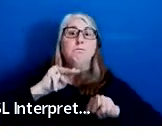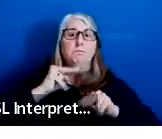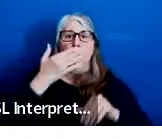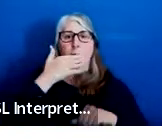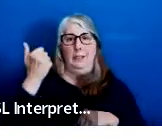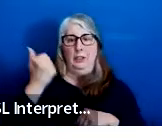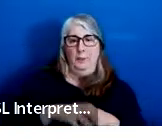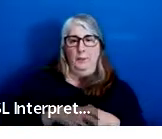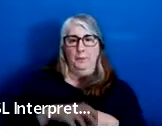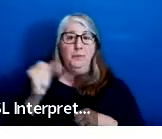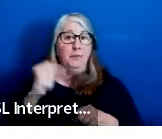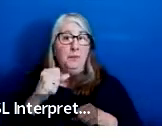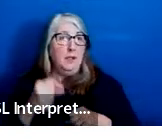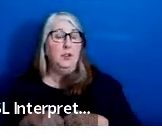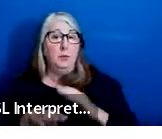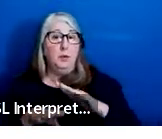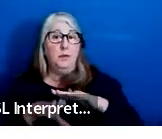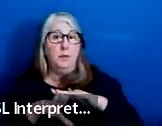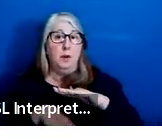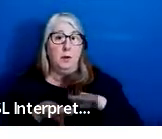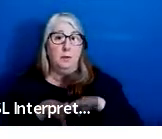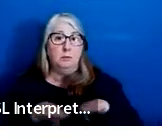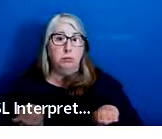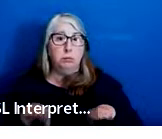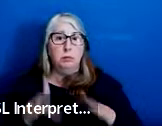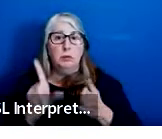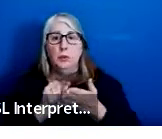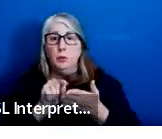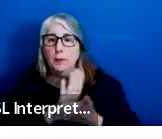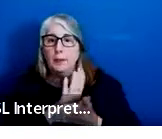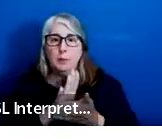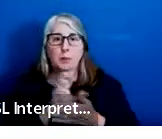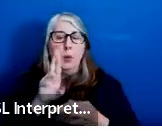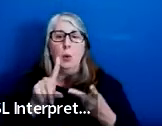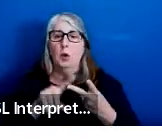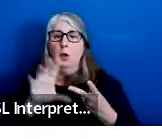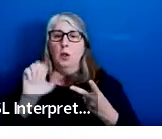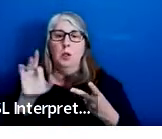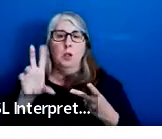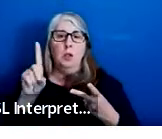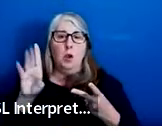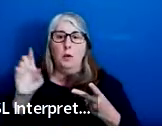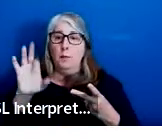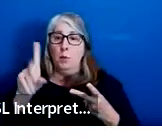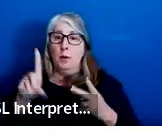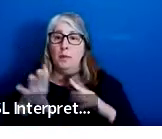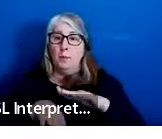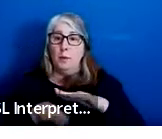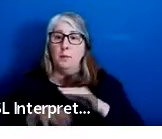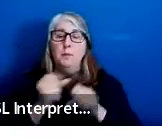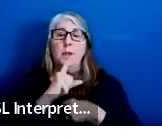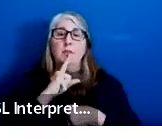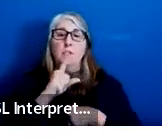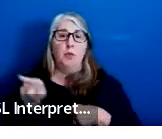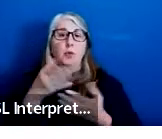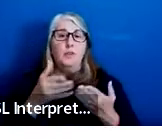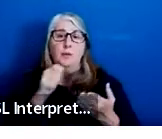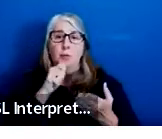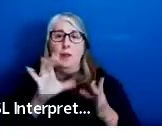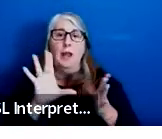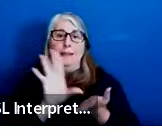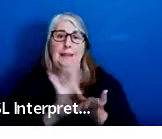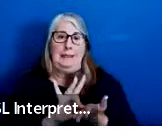you can always line the bottom of your cart with newspaper or maybe a flat piece of cardboard to ensure that those items do not stick that are in that